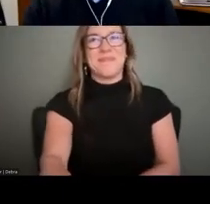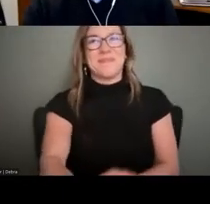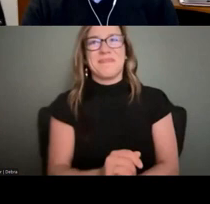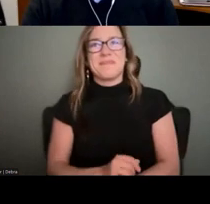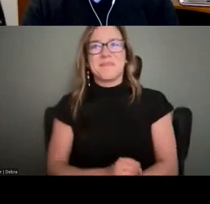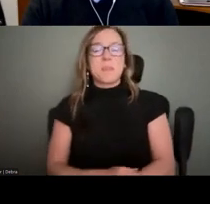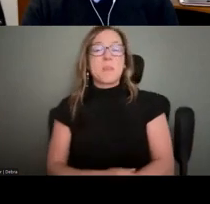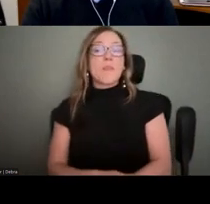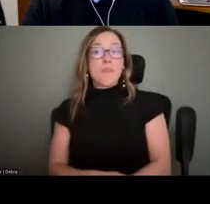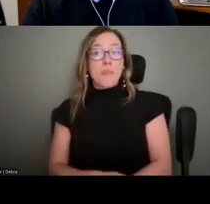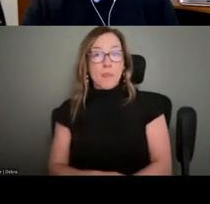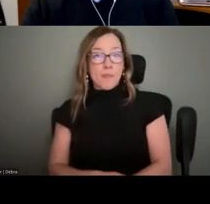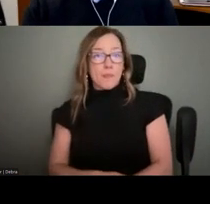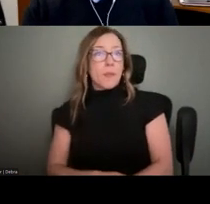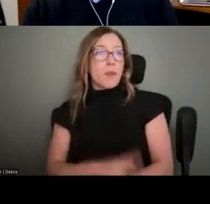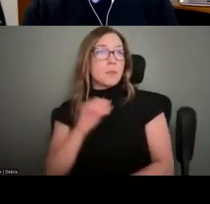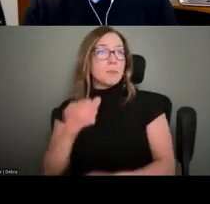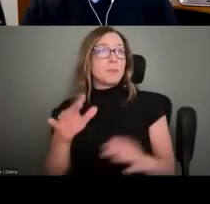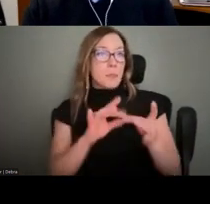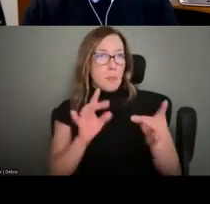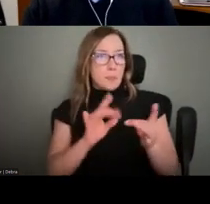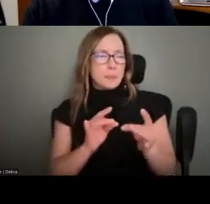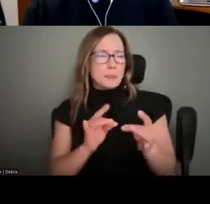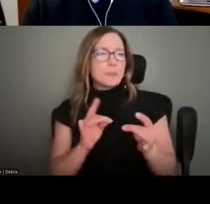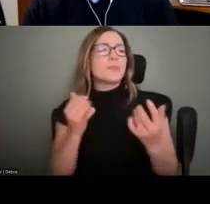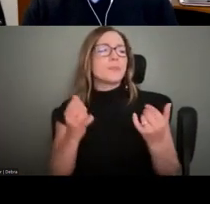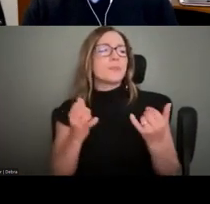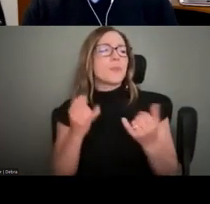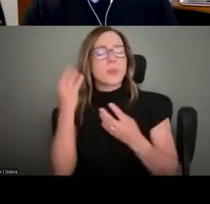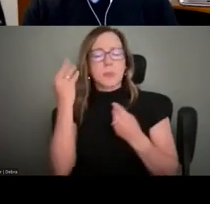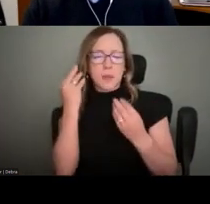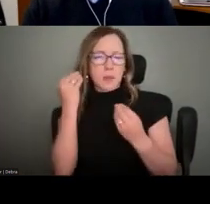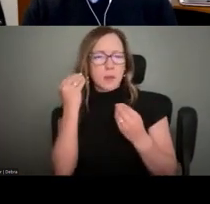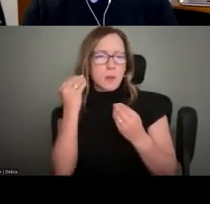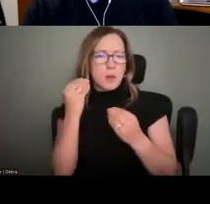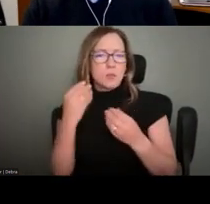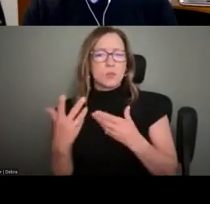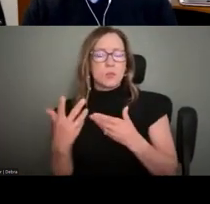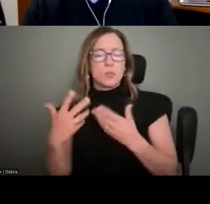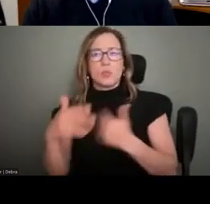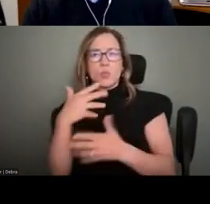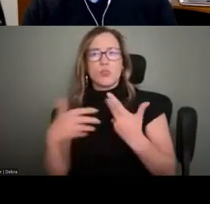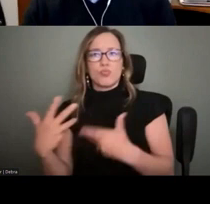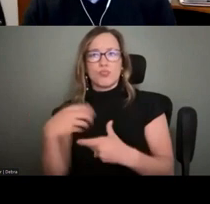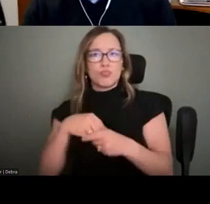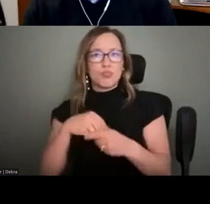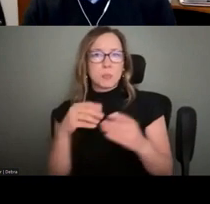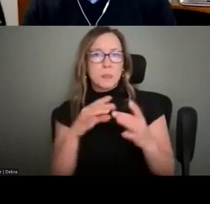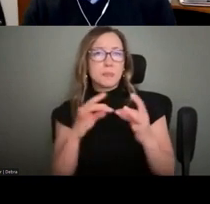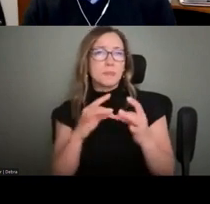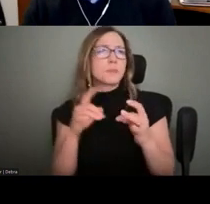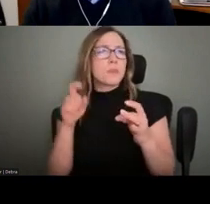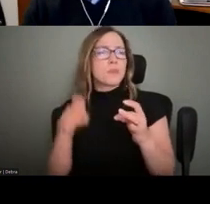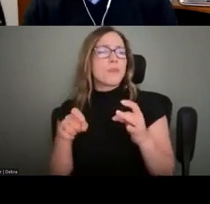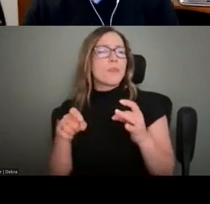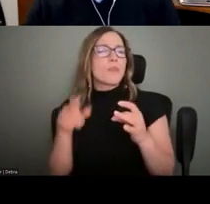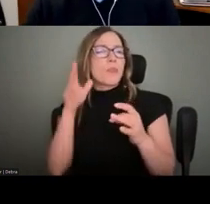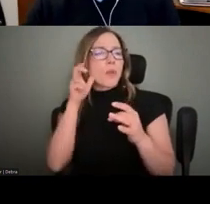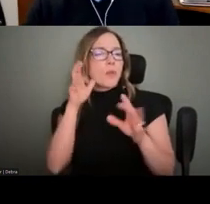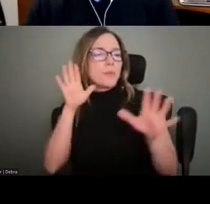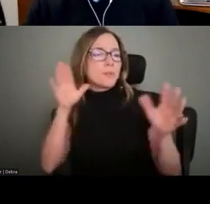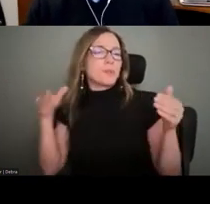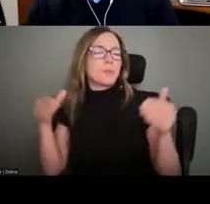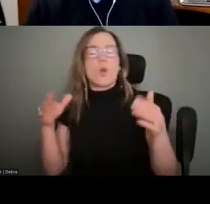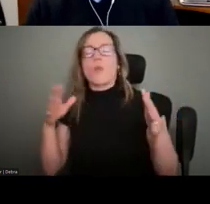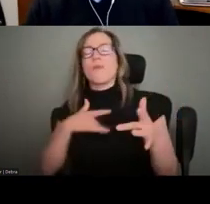All right, so that's messaging, and some thoughts on social engagement messaging. You know, first of all, we heard last time that we should focus on the feelings and